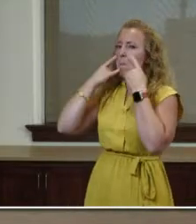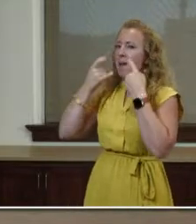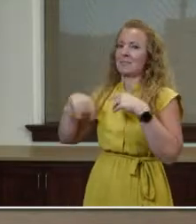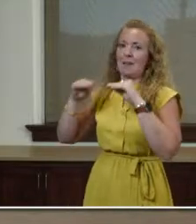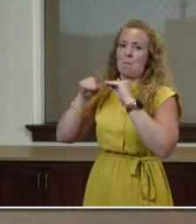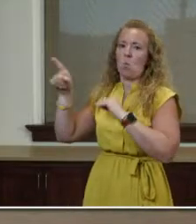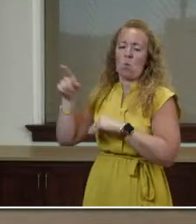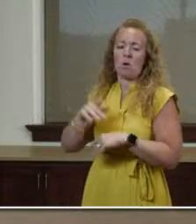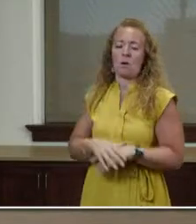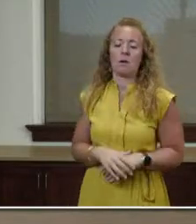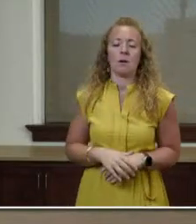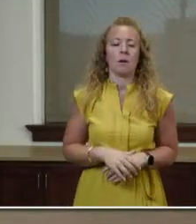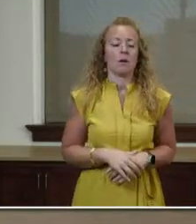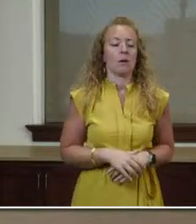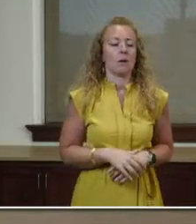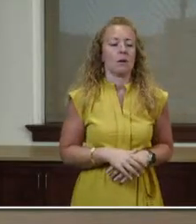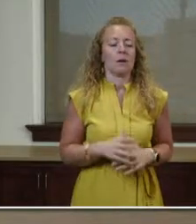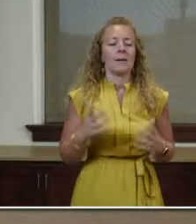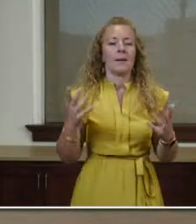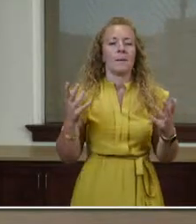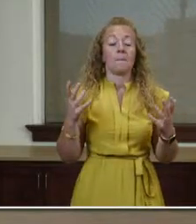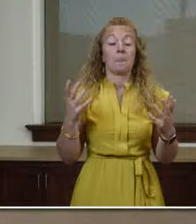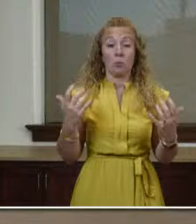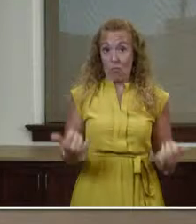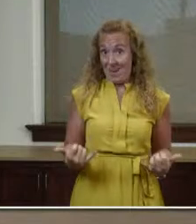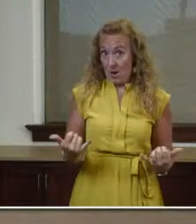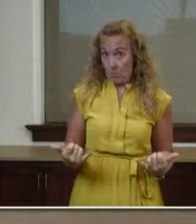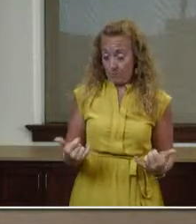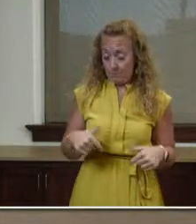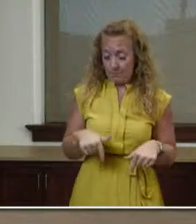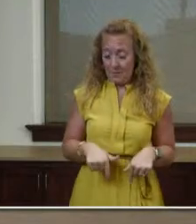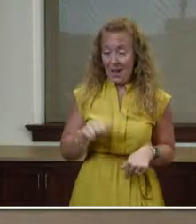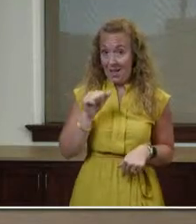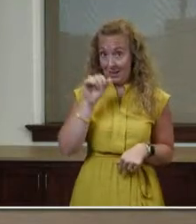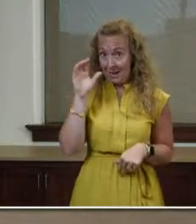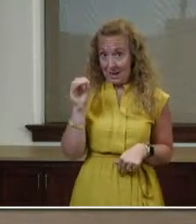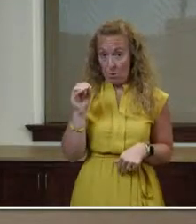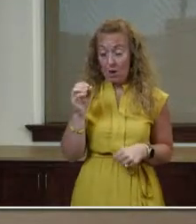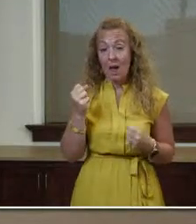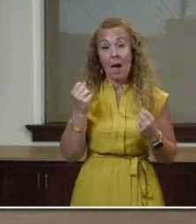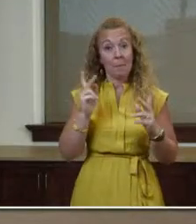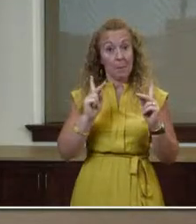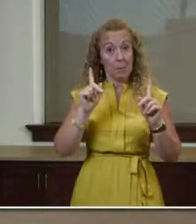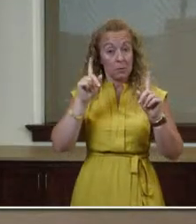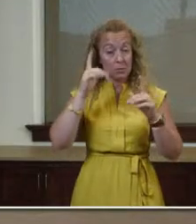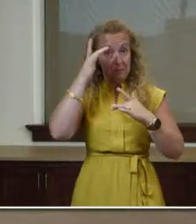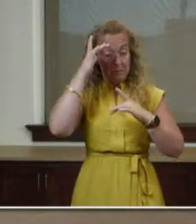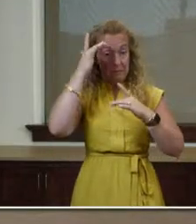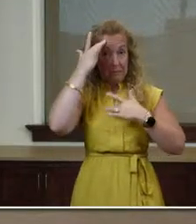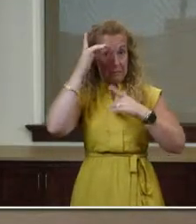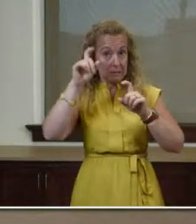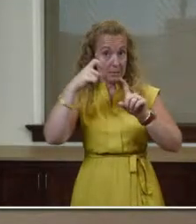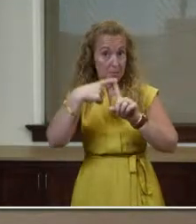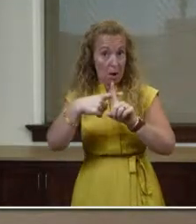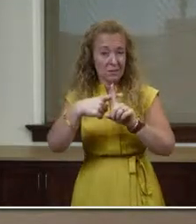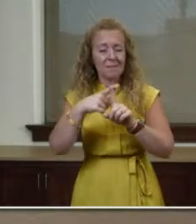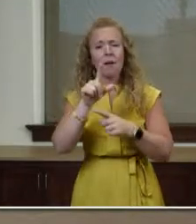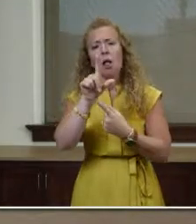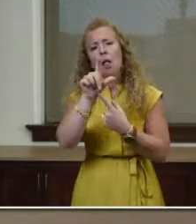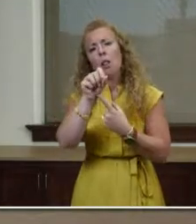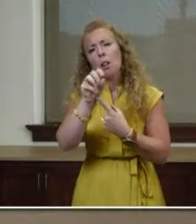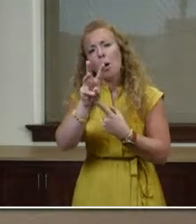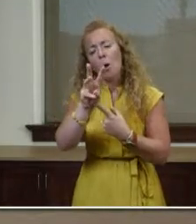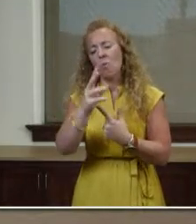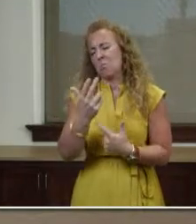most cases? So at this time in Allegheny County, our cases are very low, about 13 cases a day